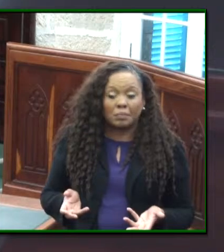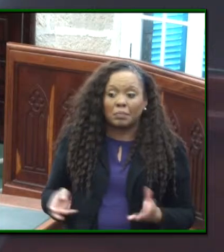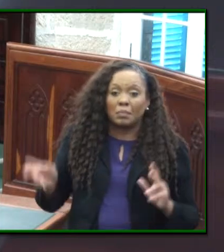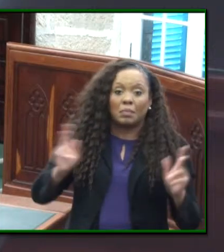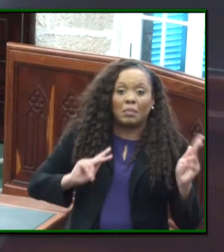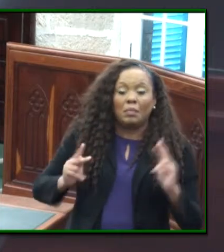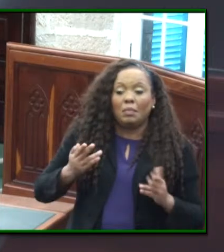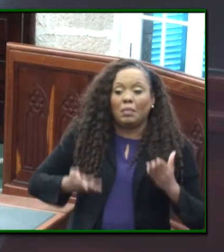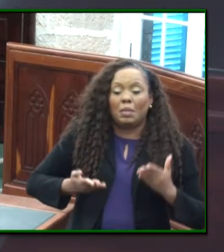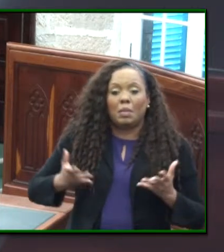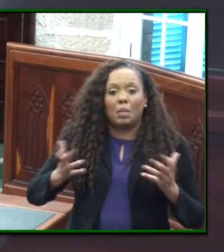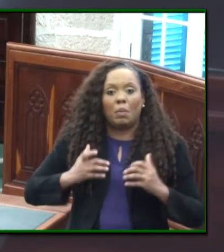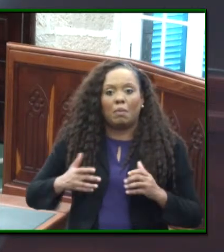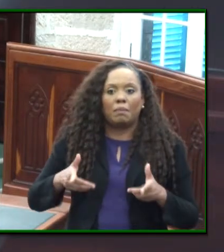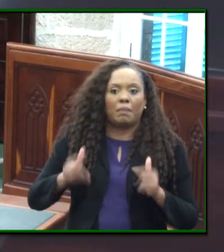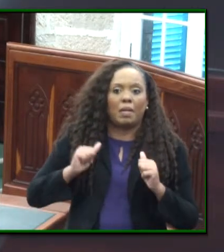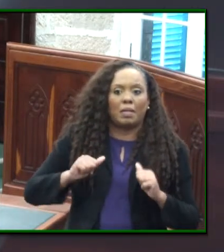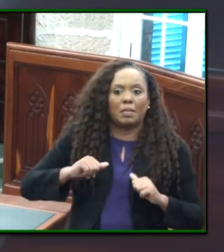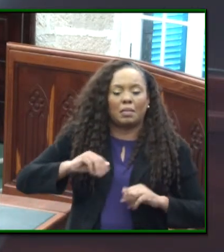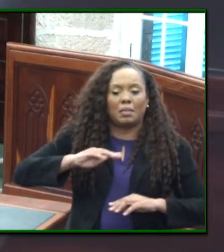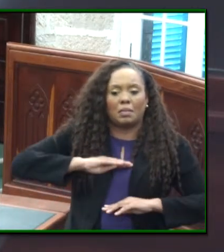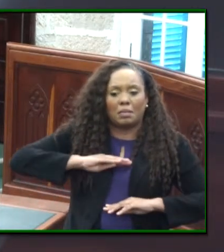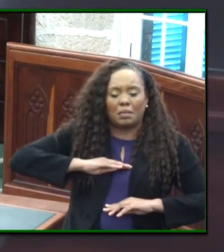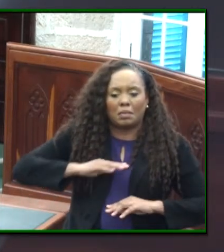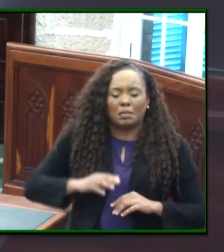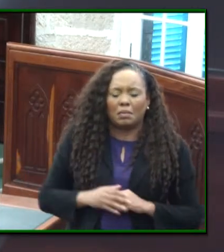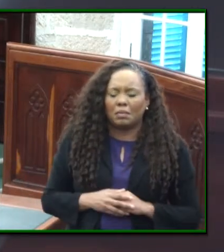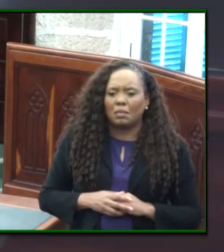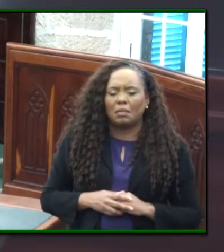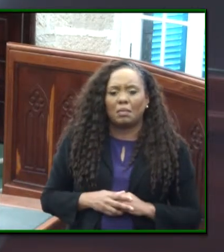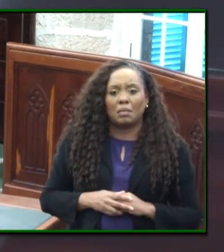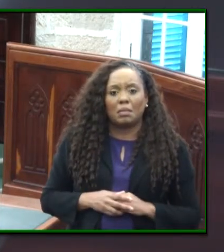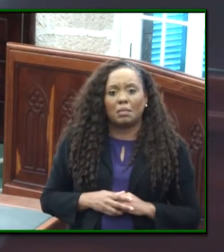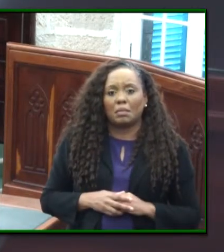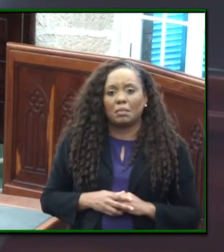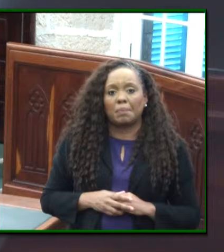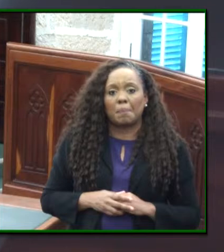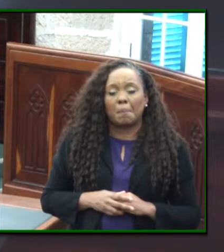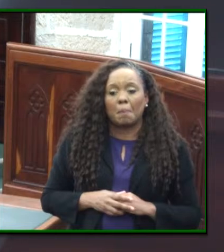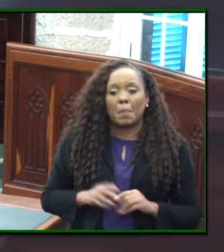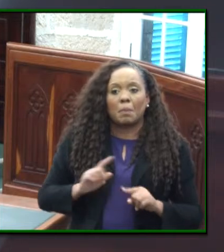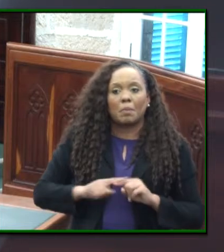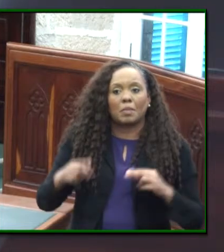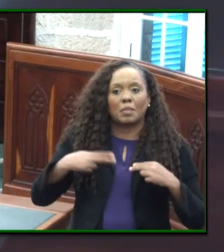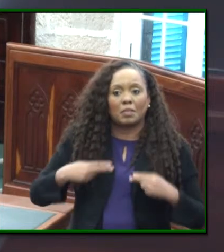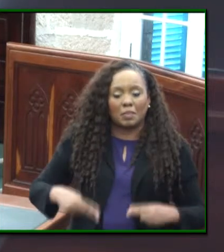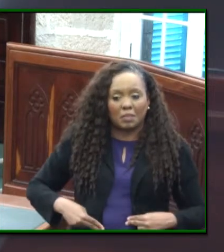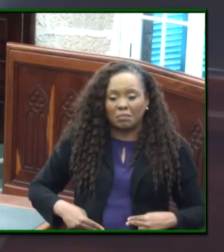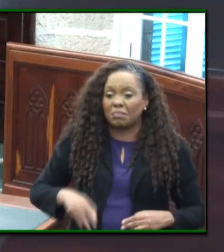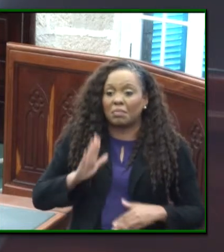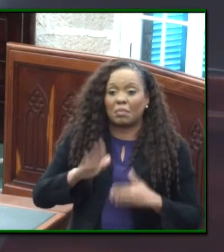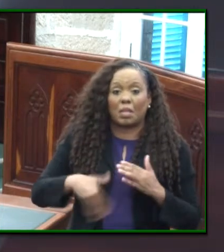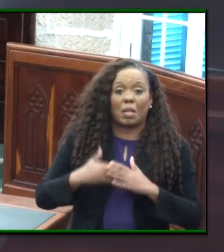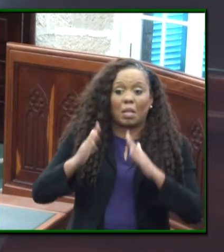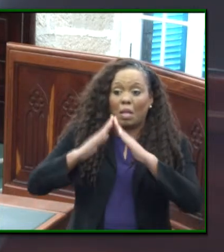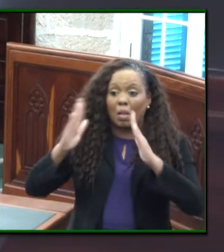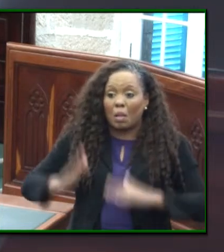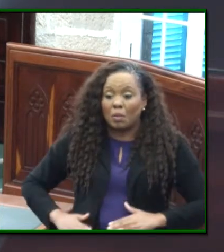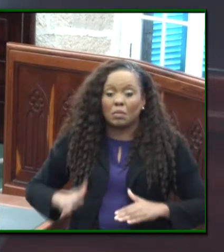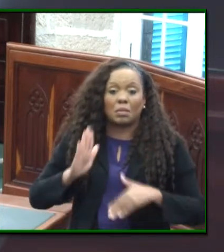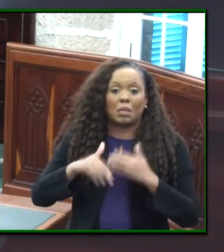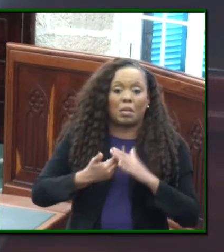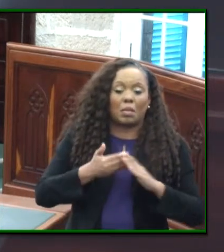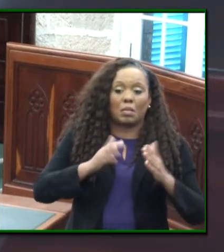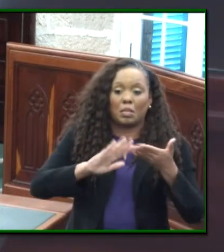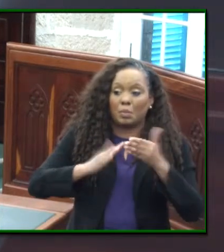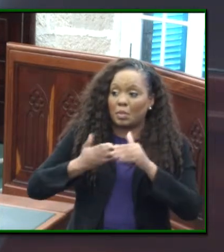satisfaction and successes, but we deal with human nature. In every house in the communities, every single house,